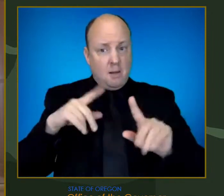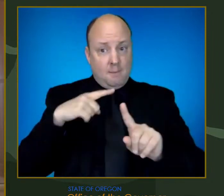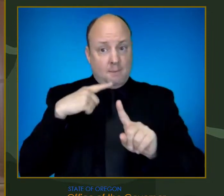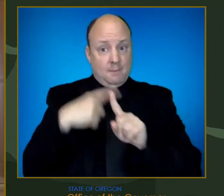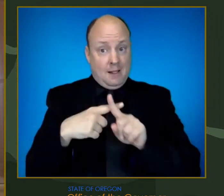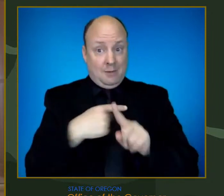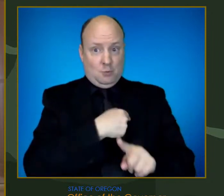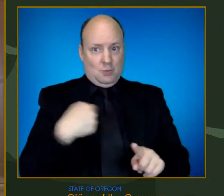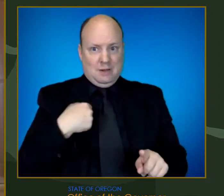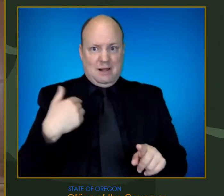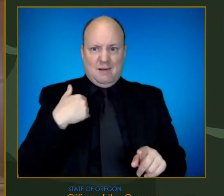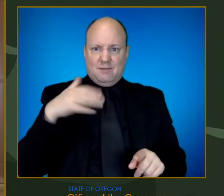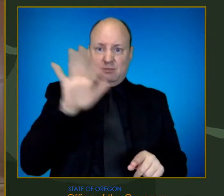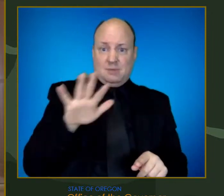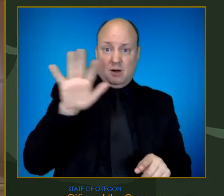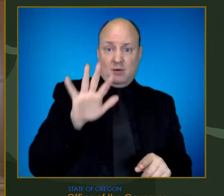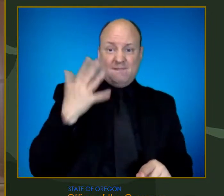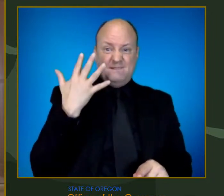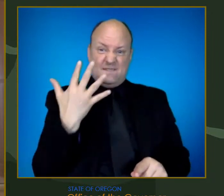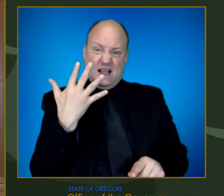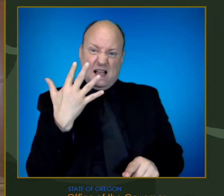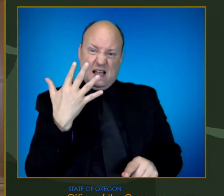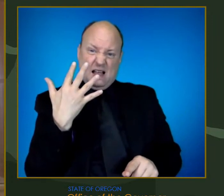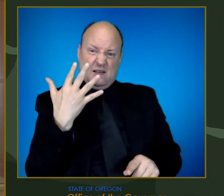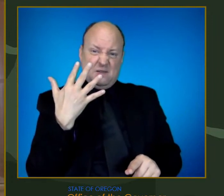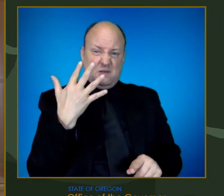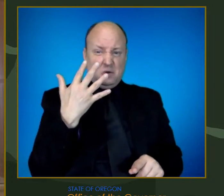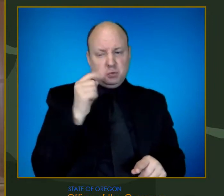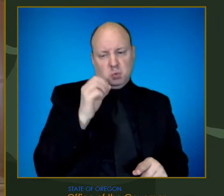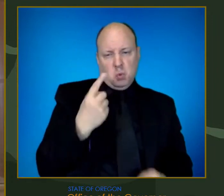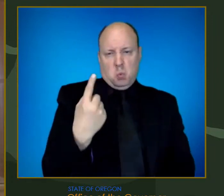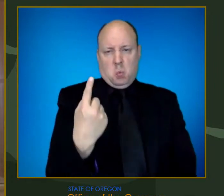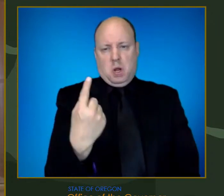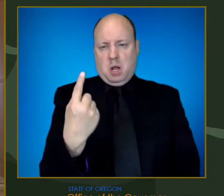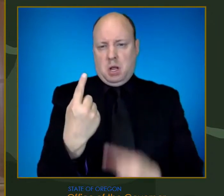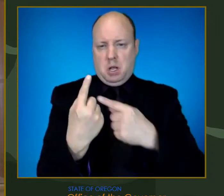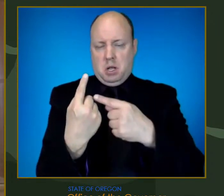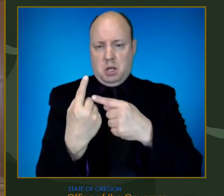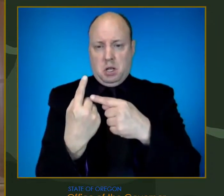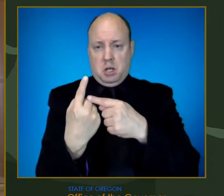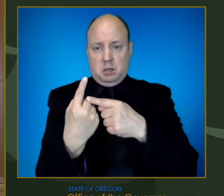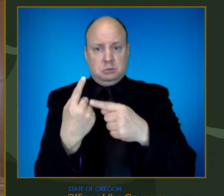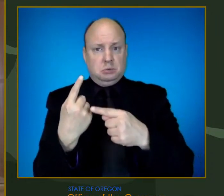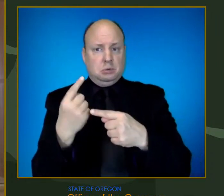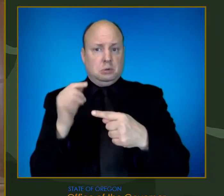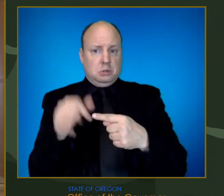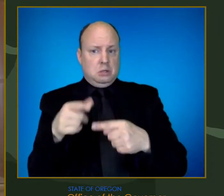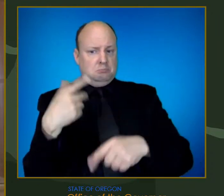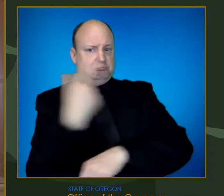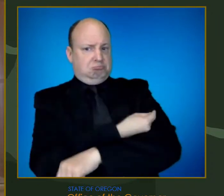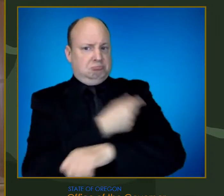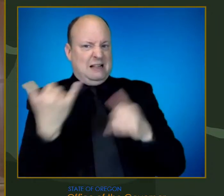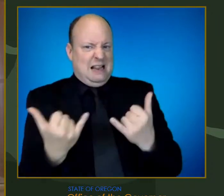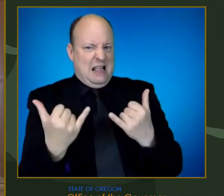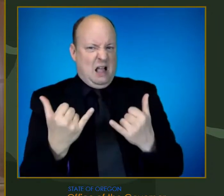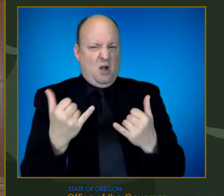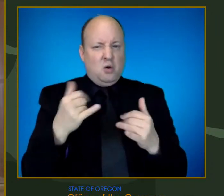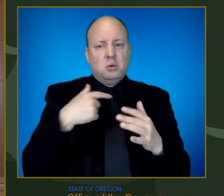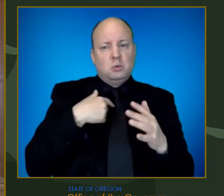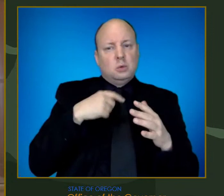1 in 5, 1 in 4 Oregonians vaccinated, it made sense to me to ease